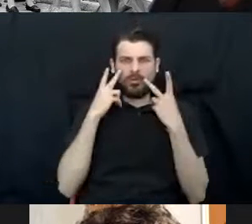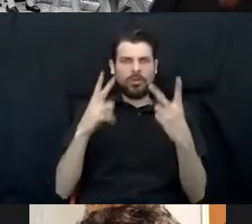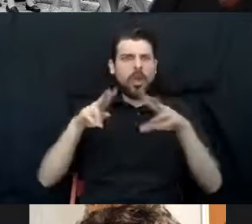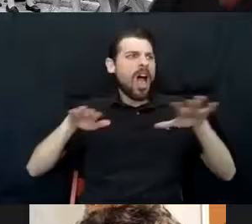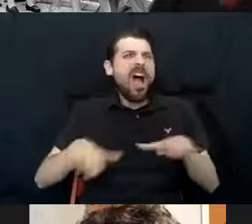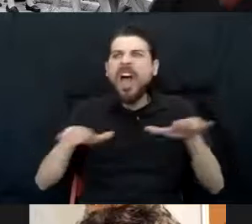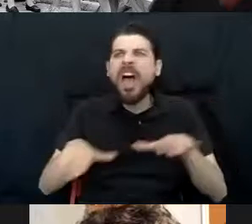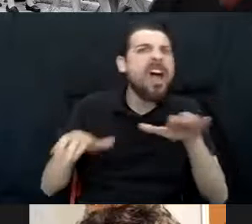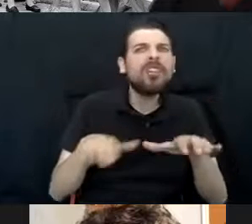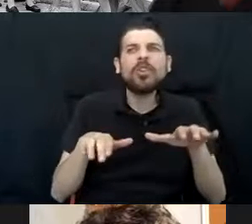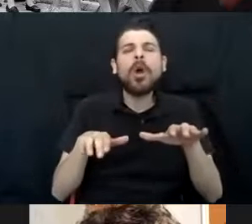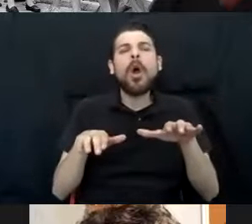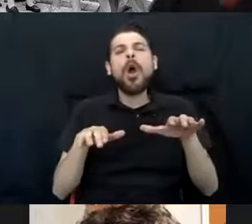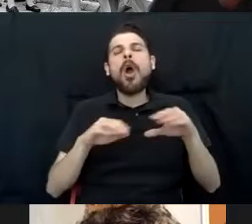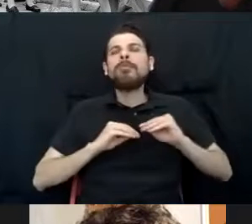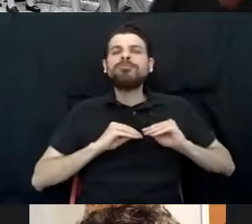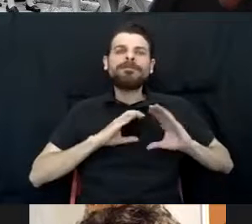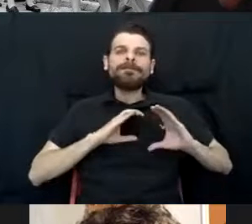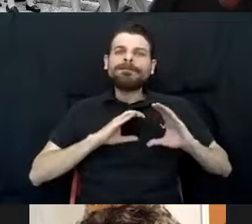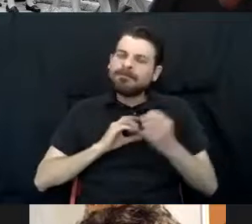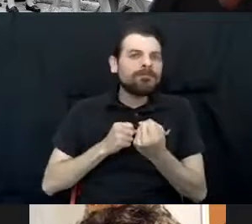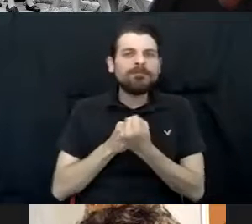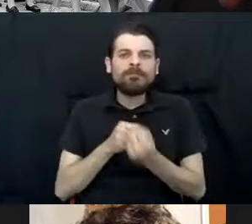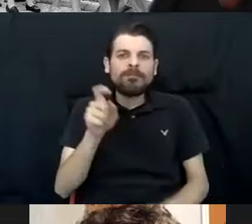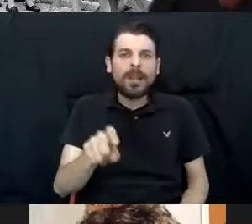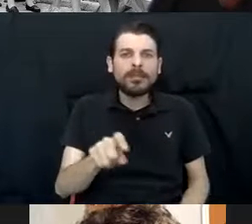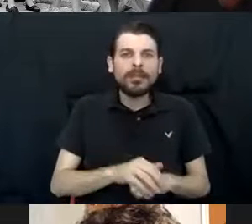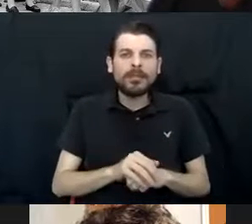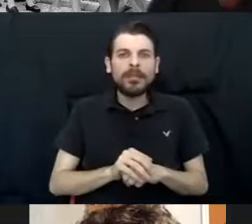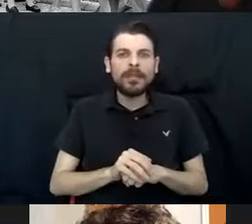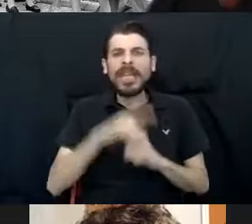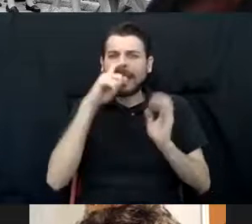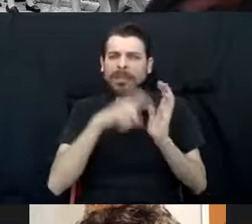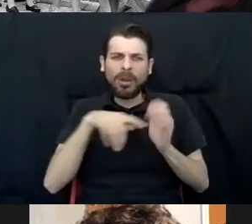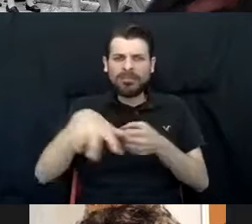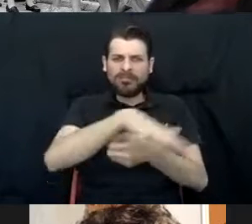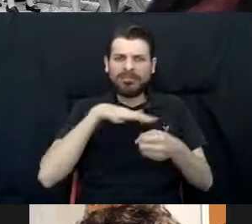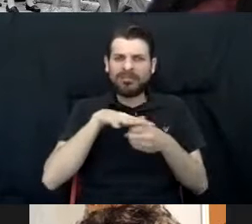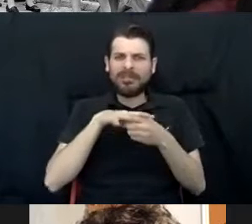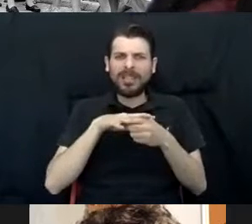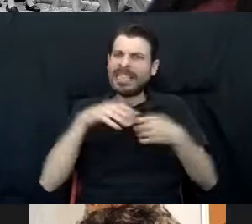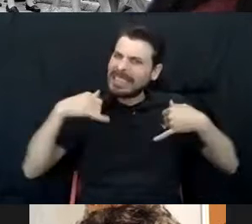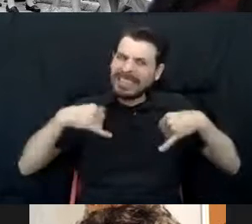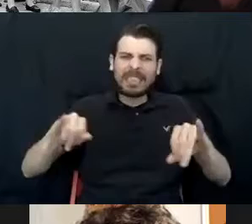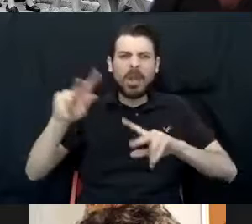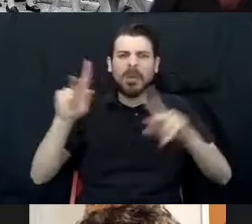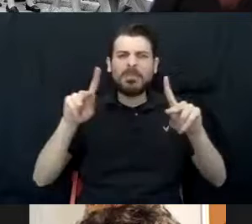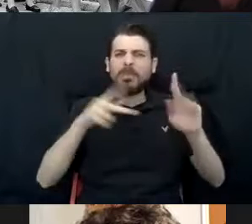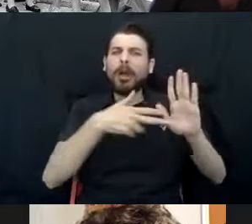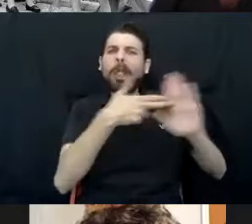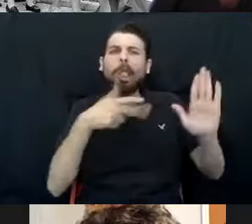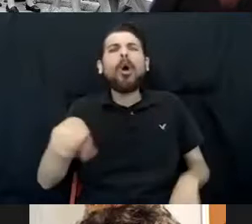slavery mentality that kept people from registering, and he'd learned in the movement that it was not just a Black